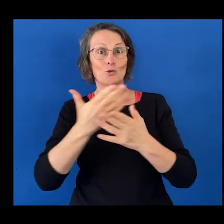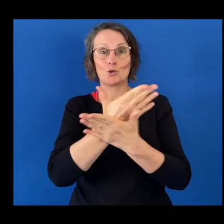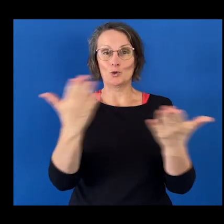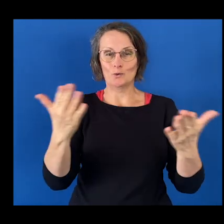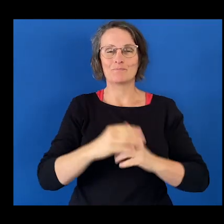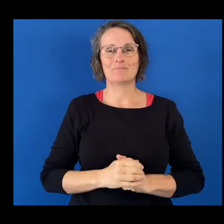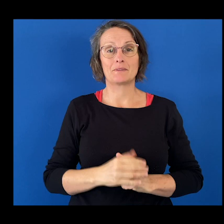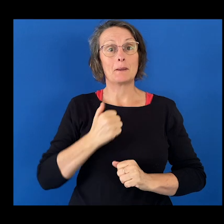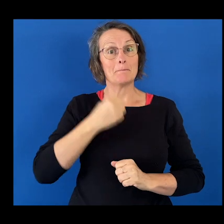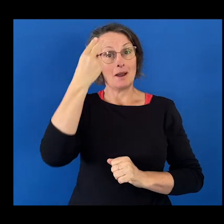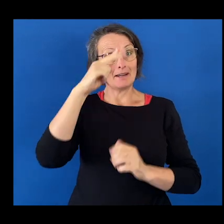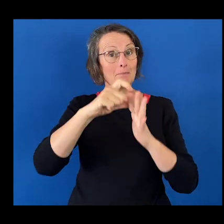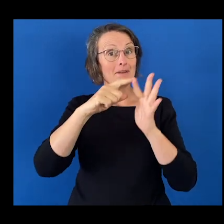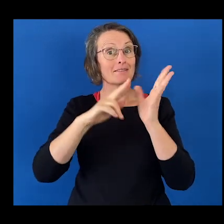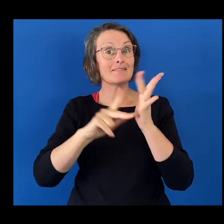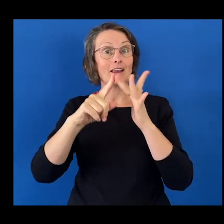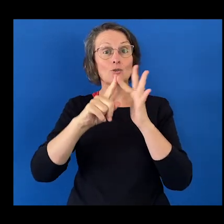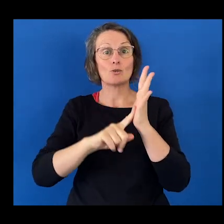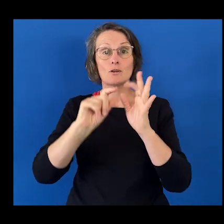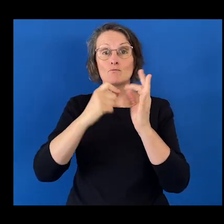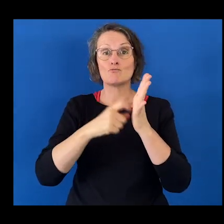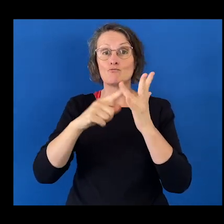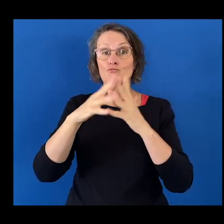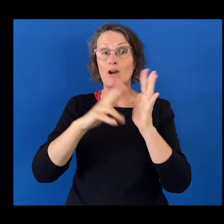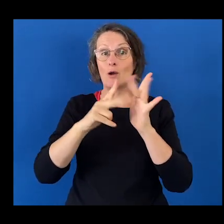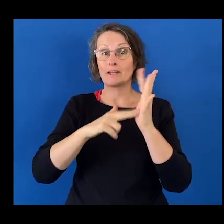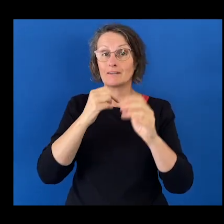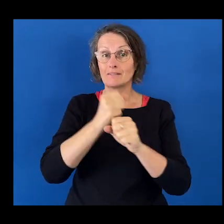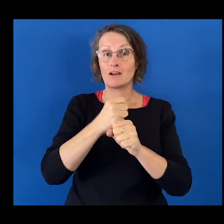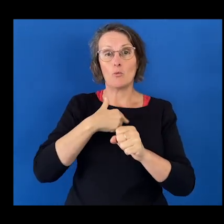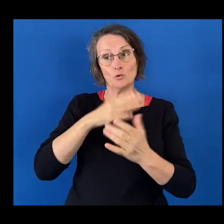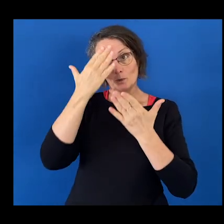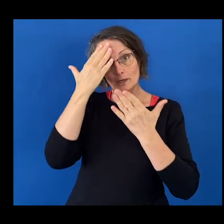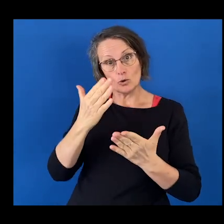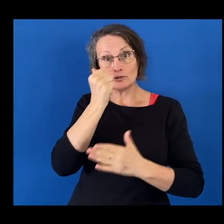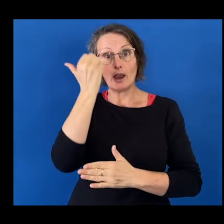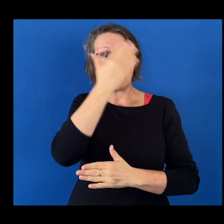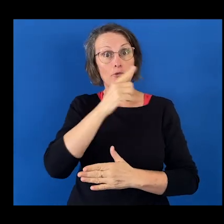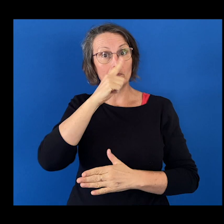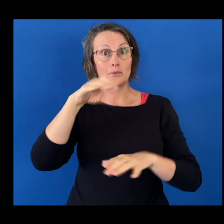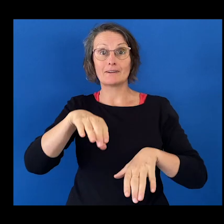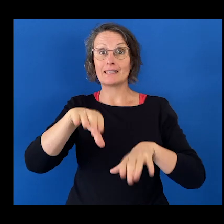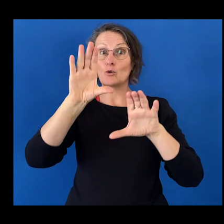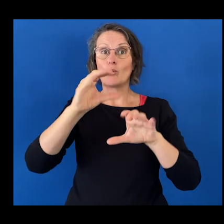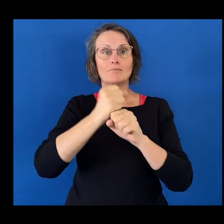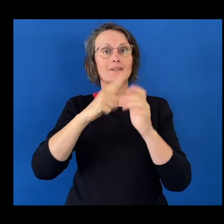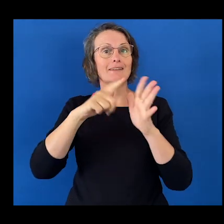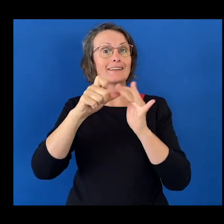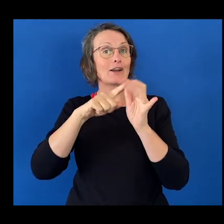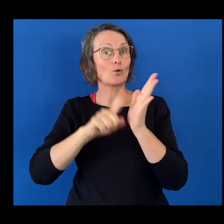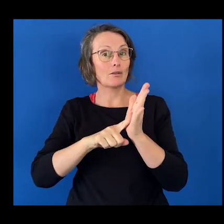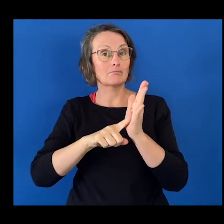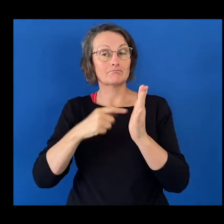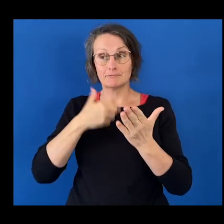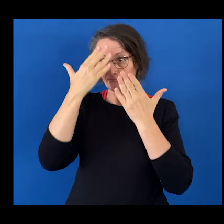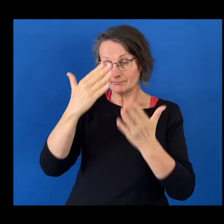most to us today. My name is Daniel Browning, and I'd like to start by acknowledging that I'm on the land of the Gadigal people of the Eora Nation,